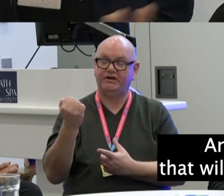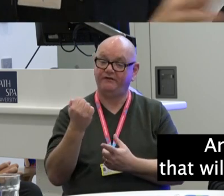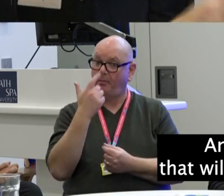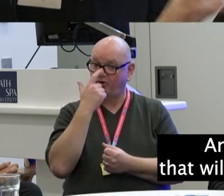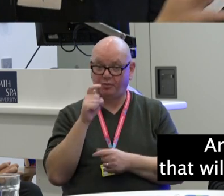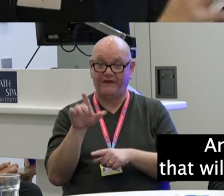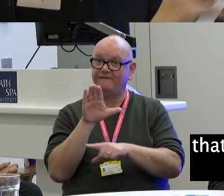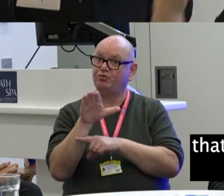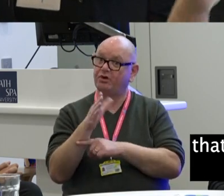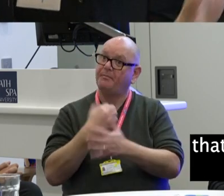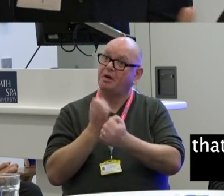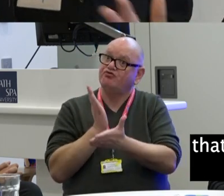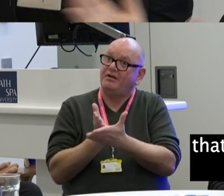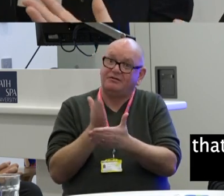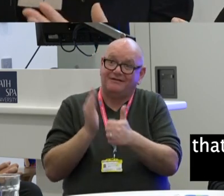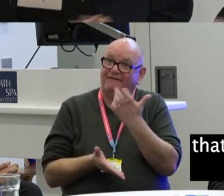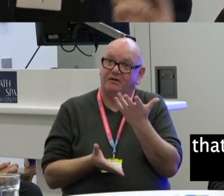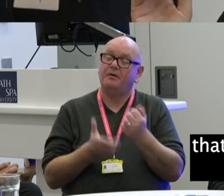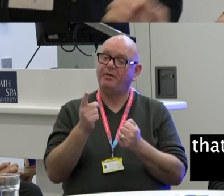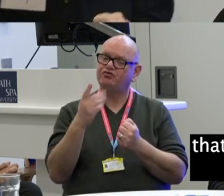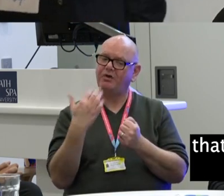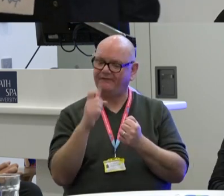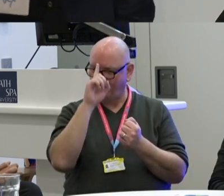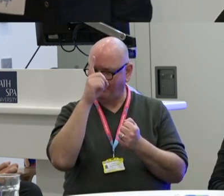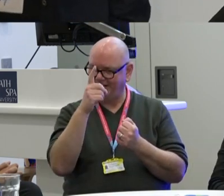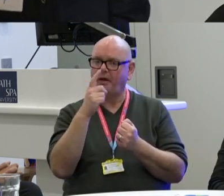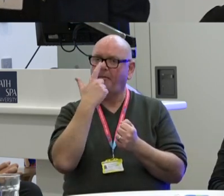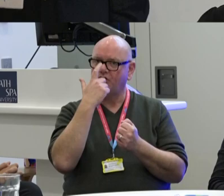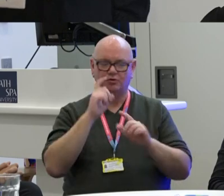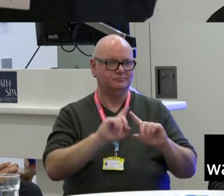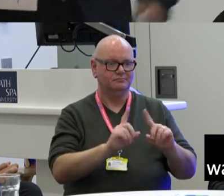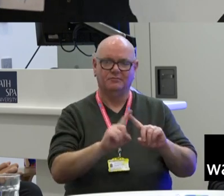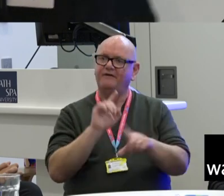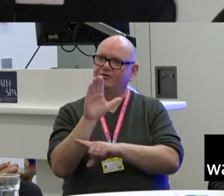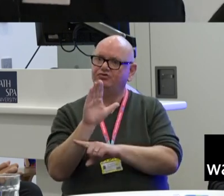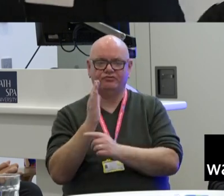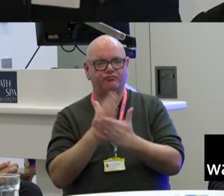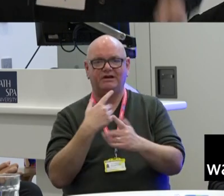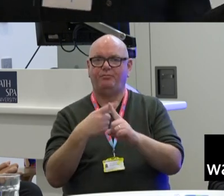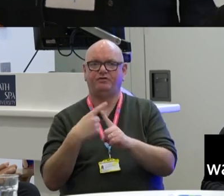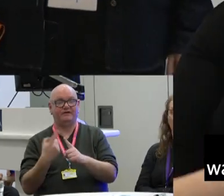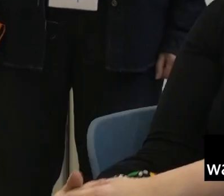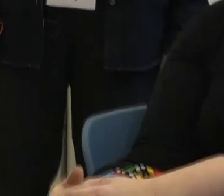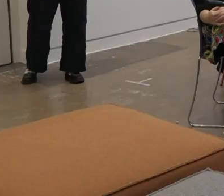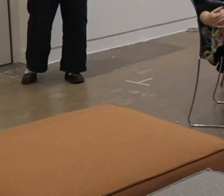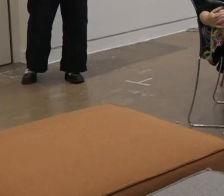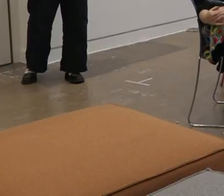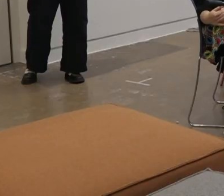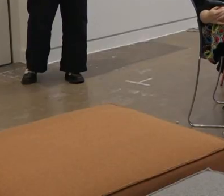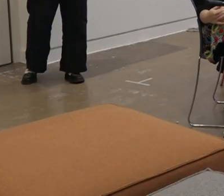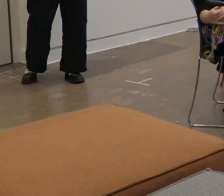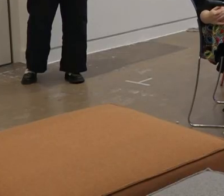live, but having the idea that there are some futures out there is really good. Amazing. Is there somebody who wants to jump off that idea?